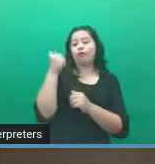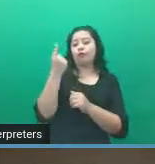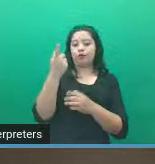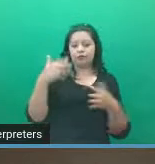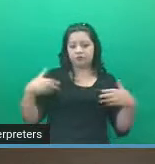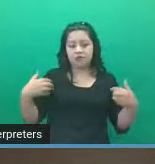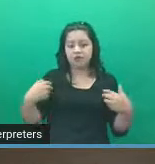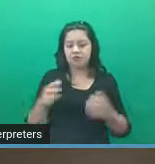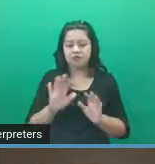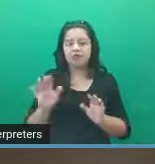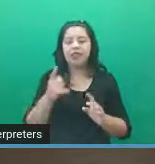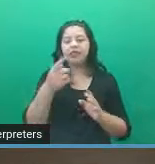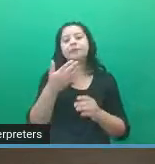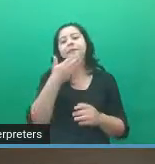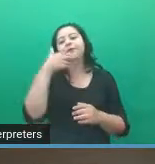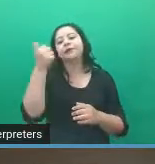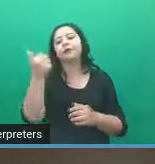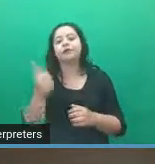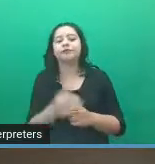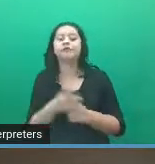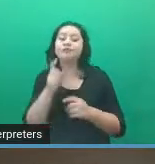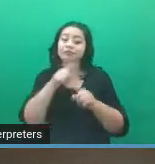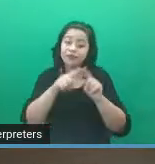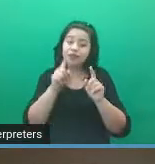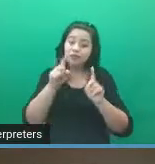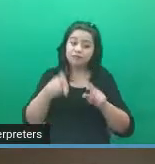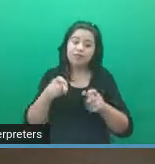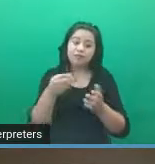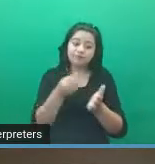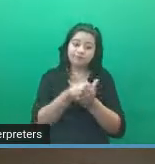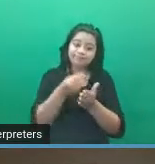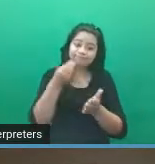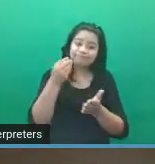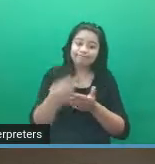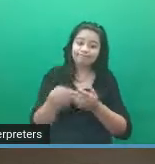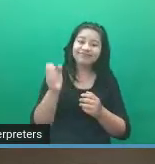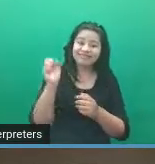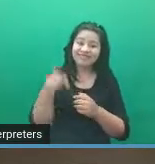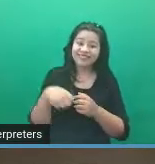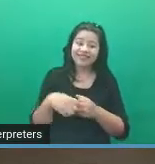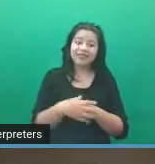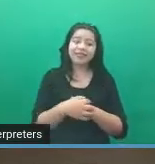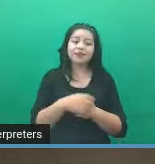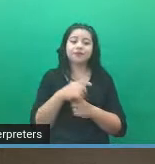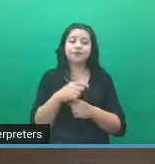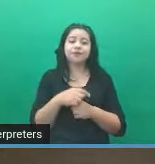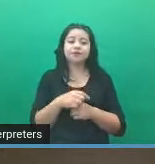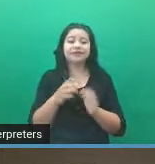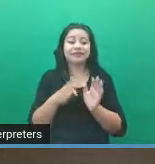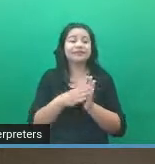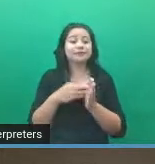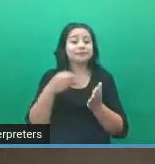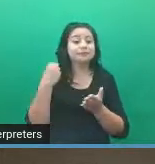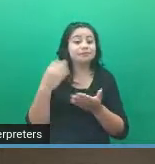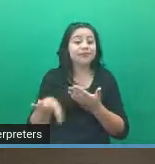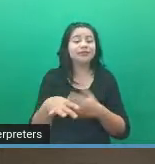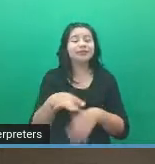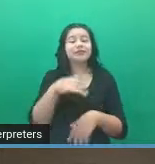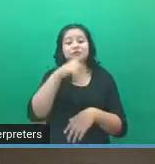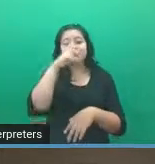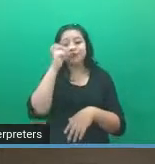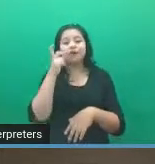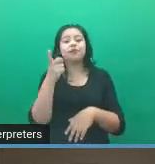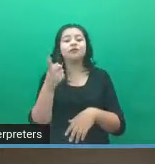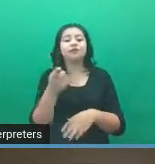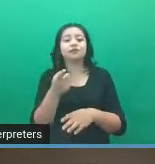of sophistication also comes the rise of cost. So have a good understanding of why and how you're using these survey before exploring